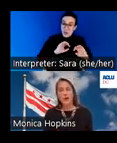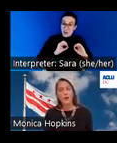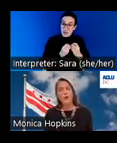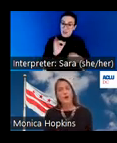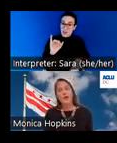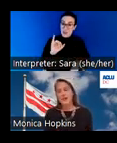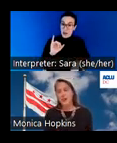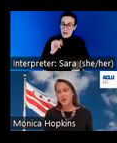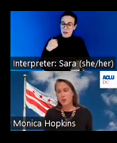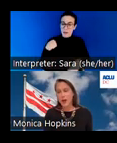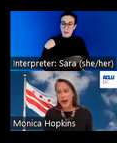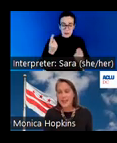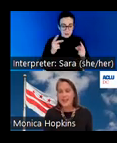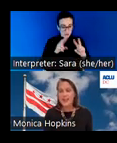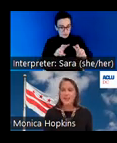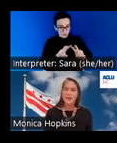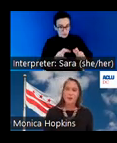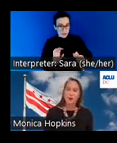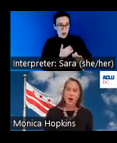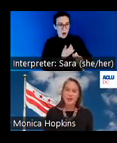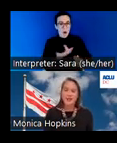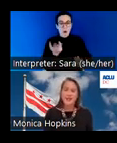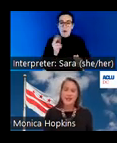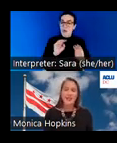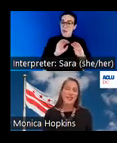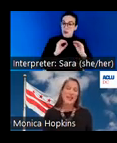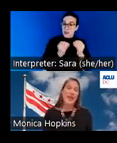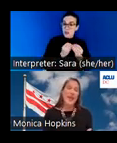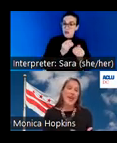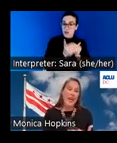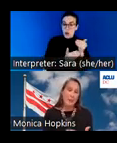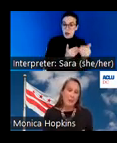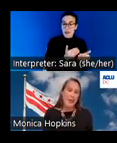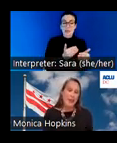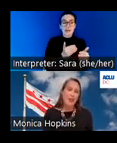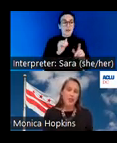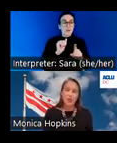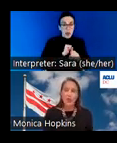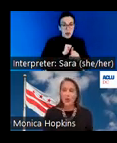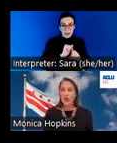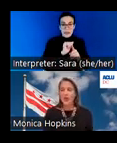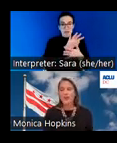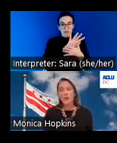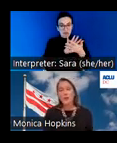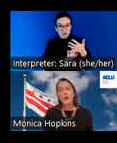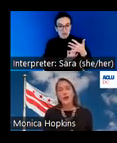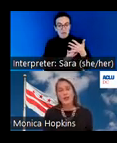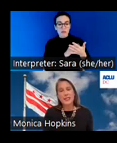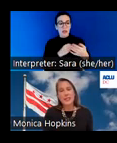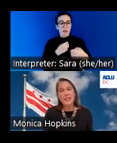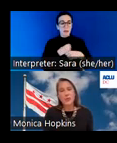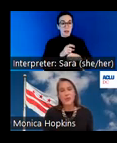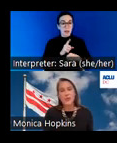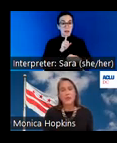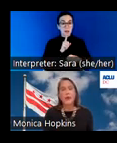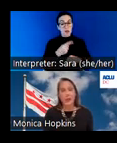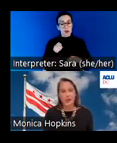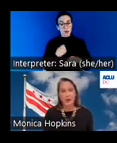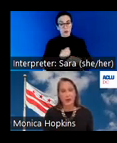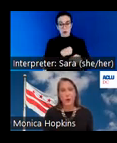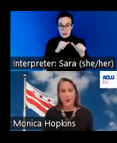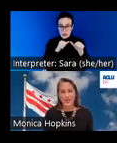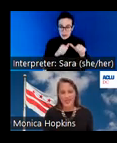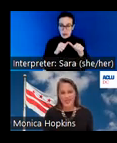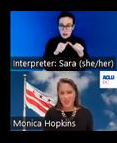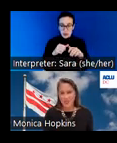examining our own organizational practices and processes and making sure that we are a continuous